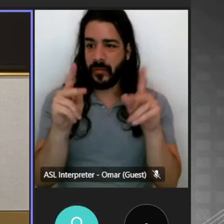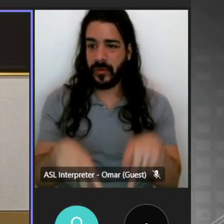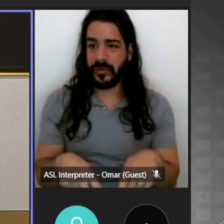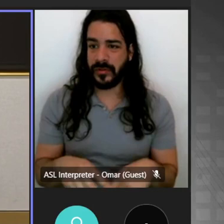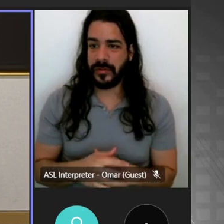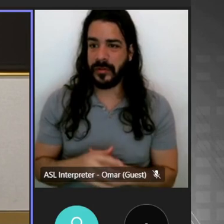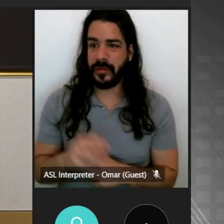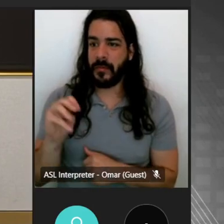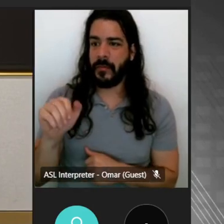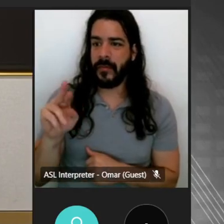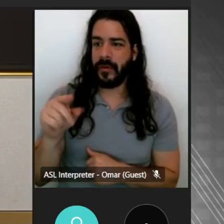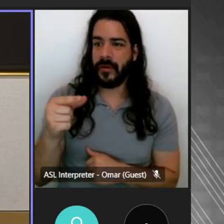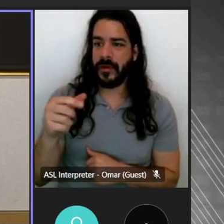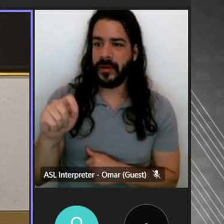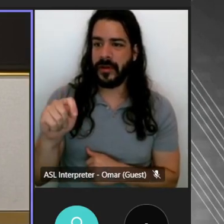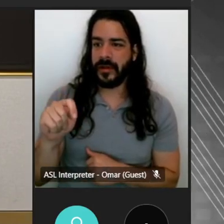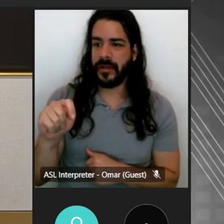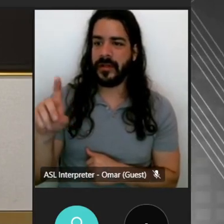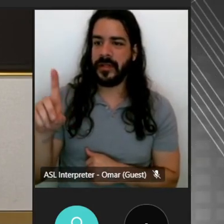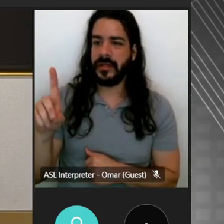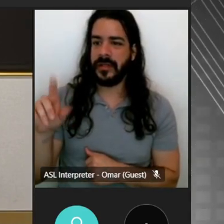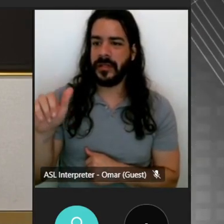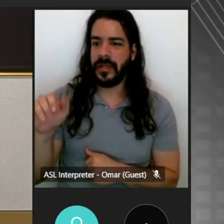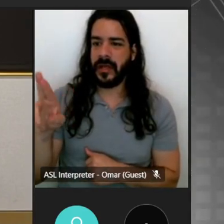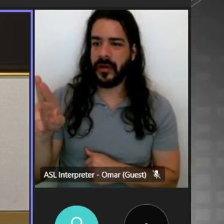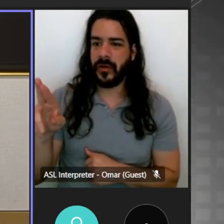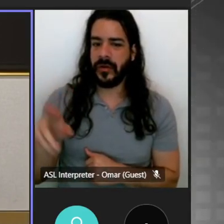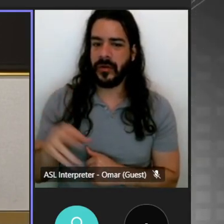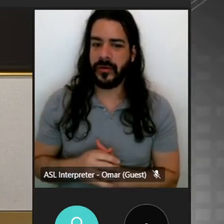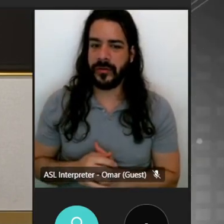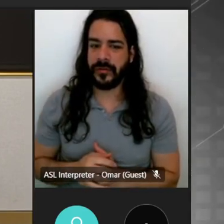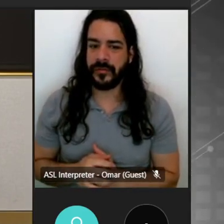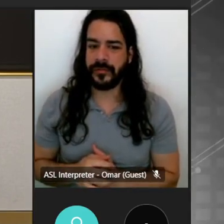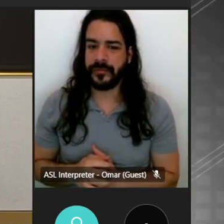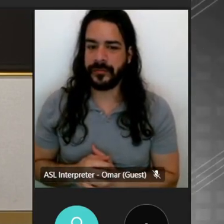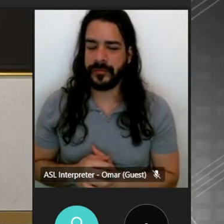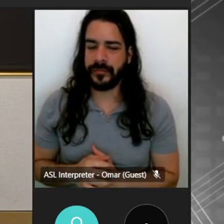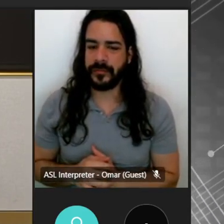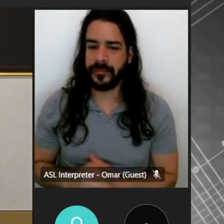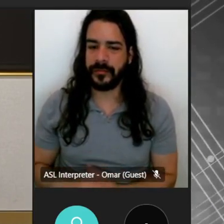in-person. Margaret Dyer.